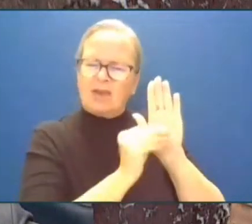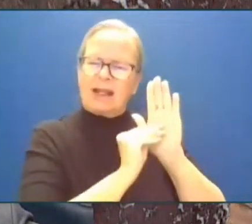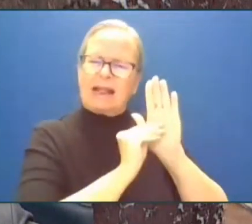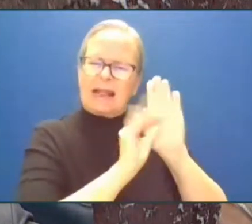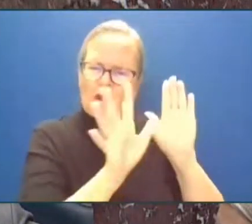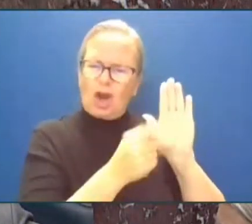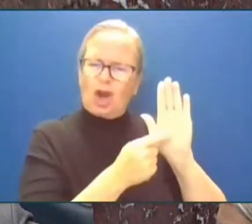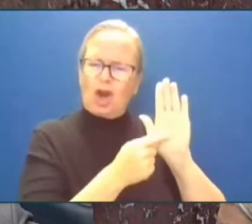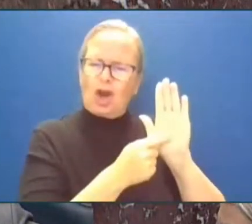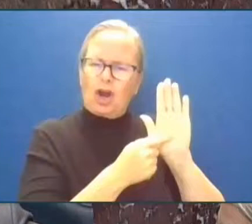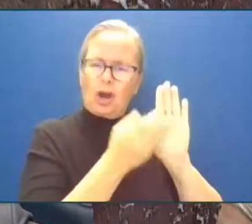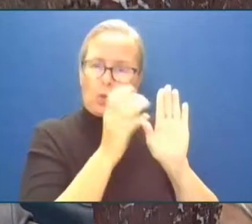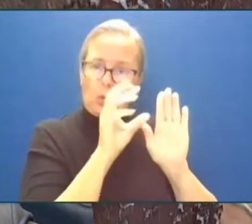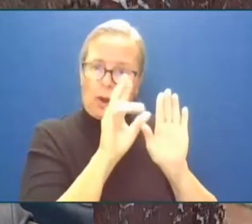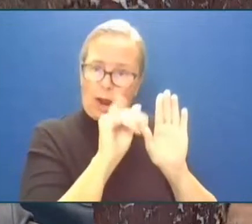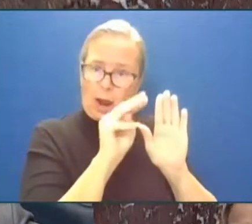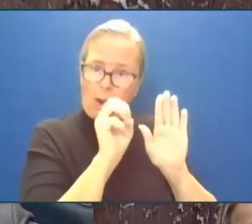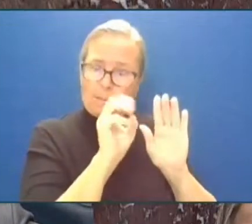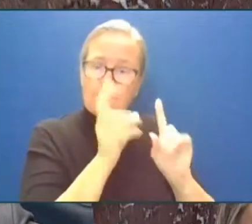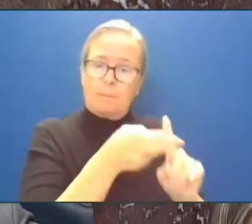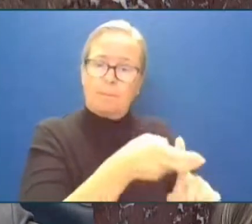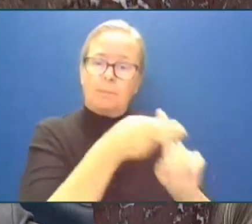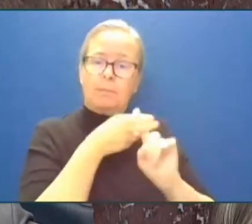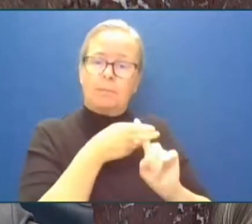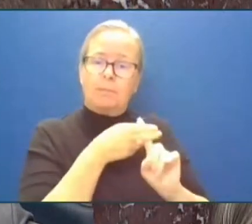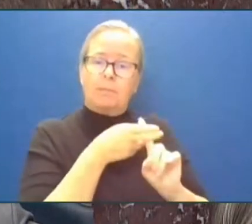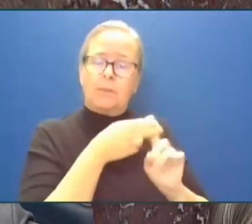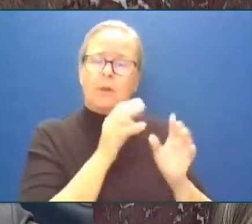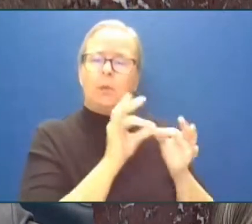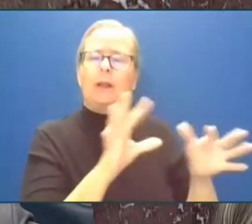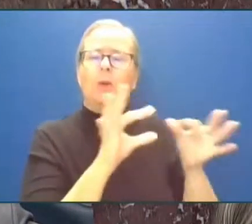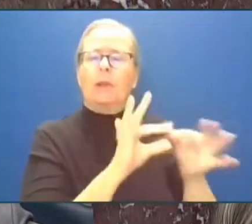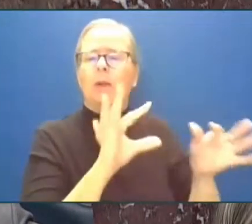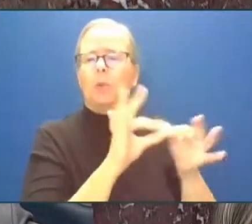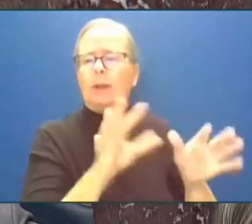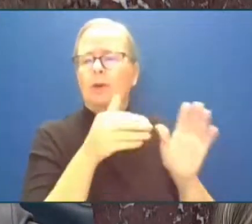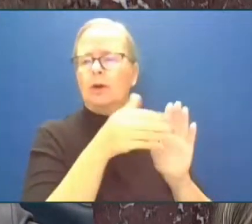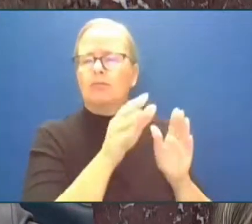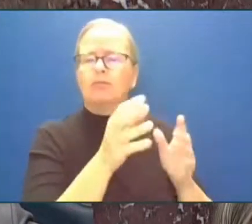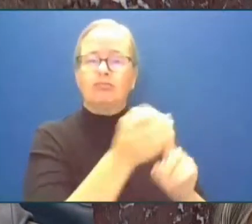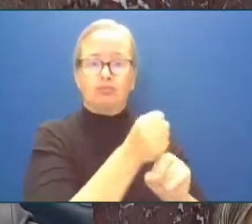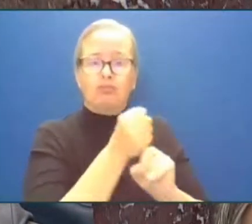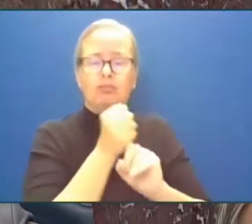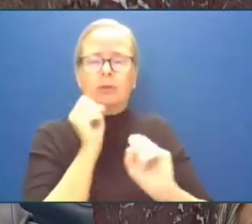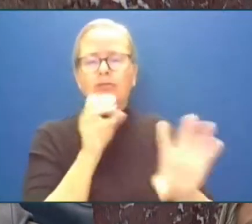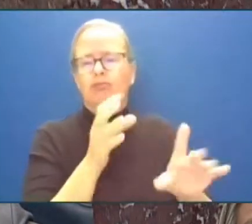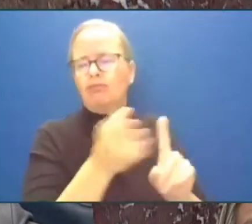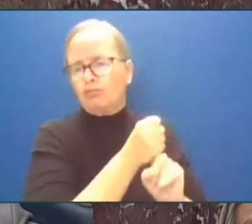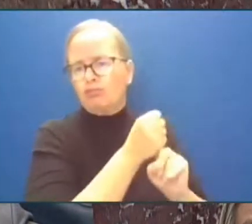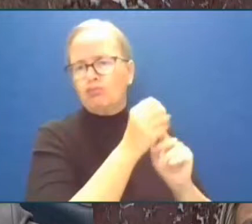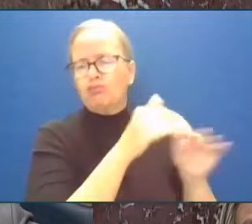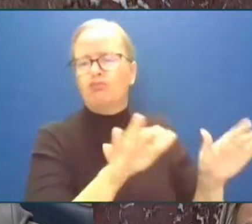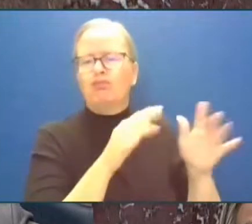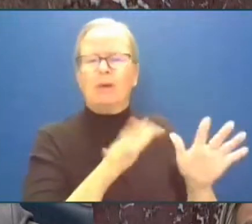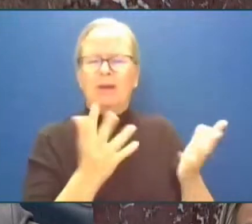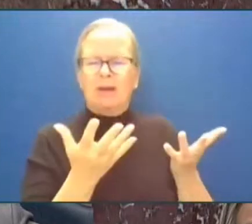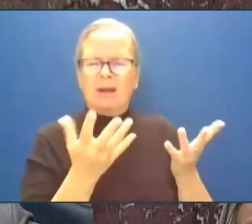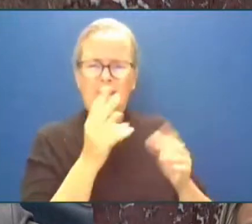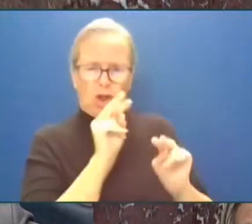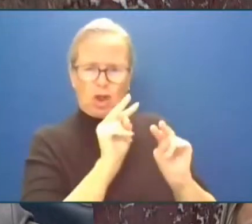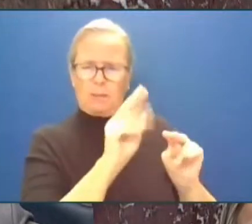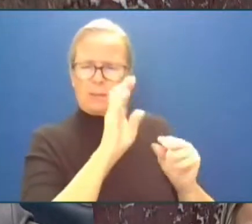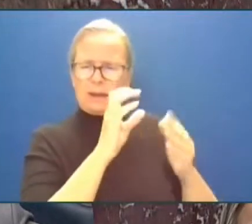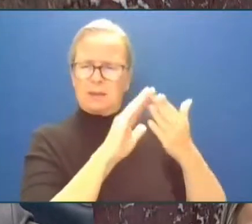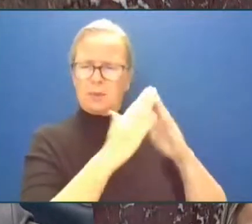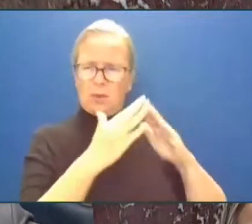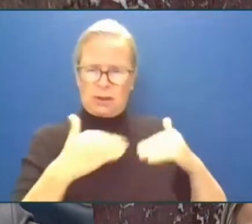Look at what's happening in communities every day in this province. We've got young women with strollers being chased and having bottles